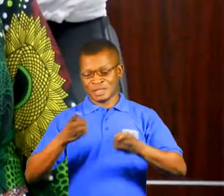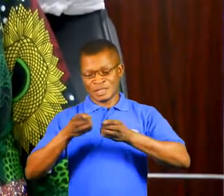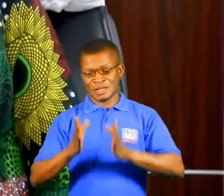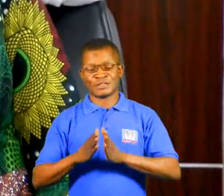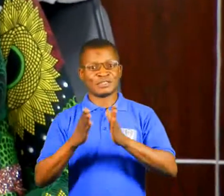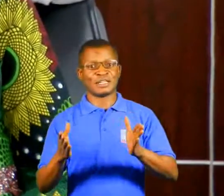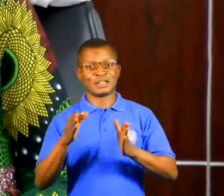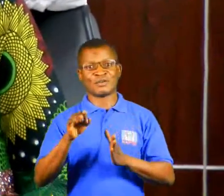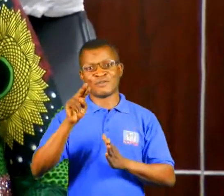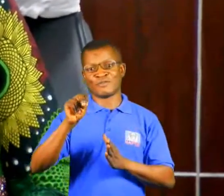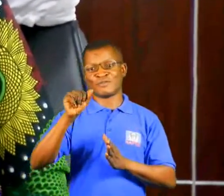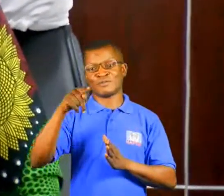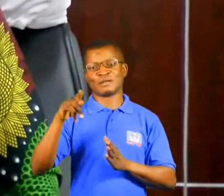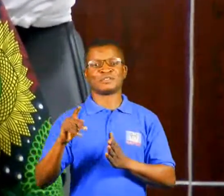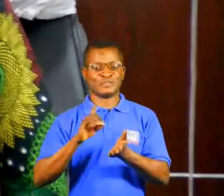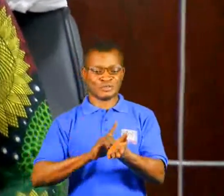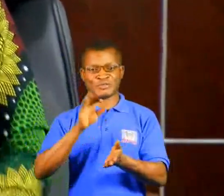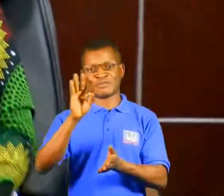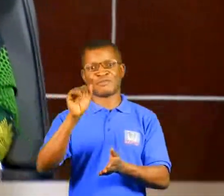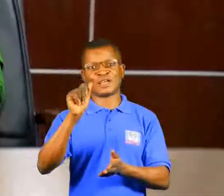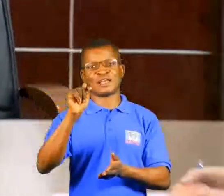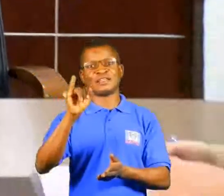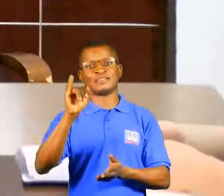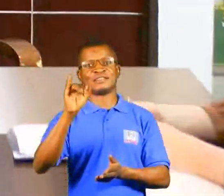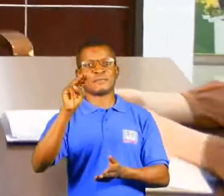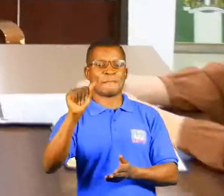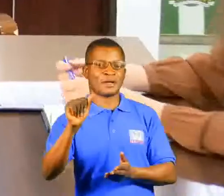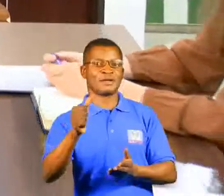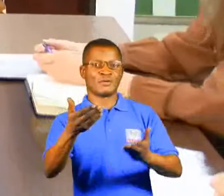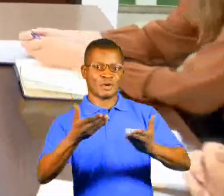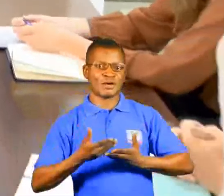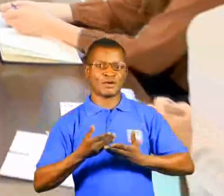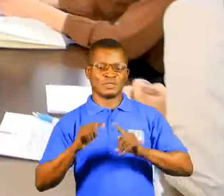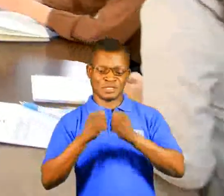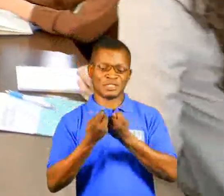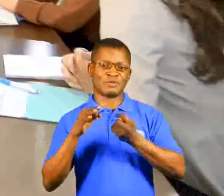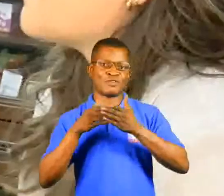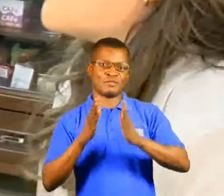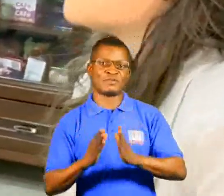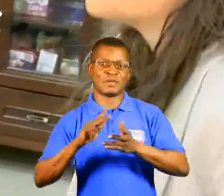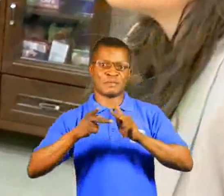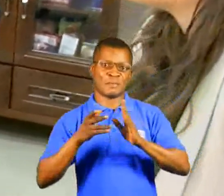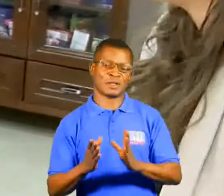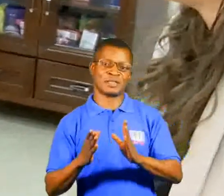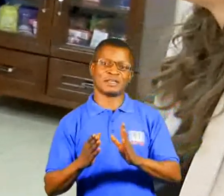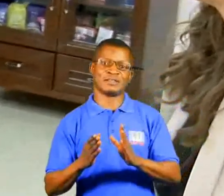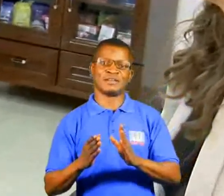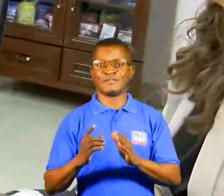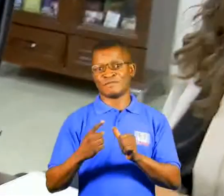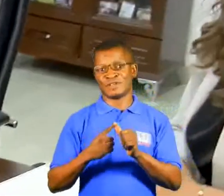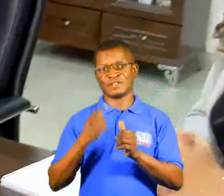The Director General of NAPTIP, Dr. Fatima Waziri Azi, received a team of development partners led by Eva